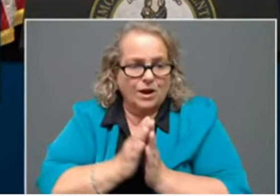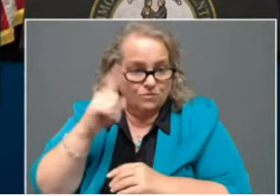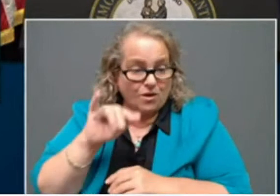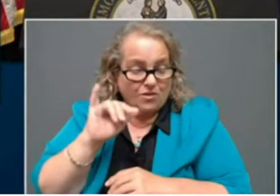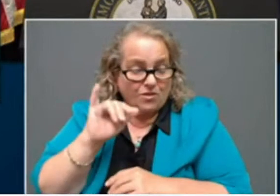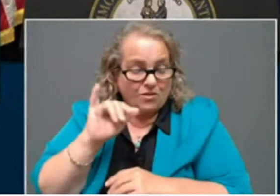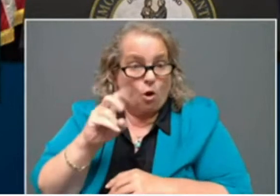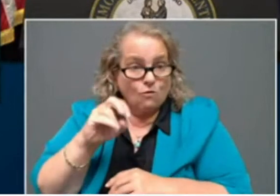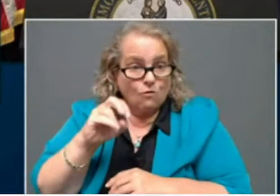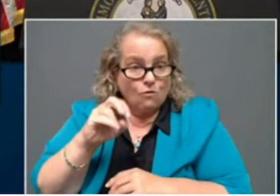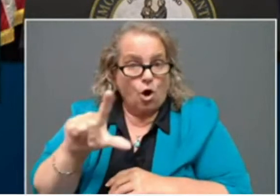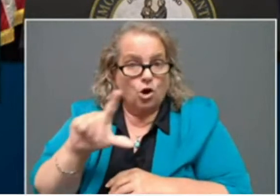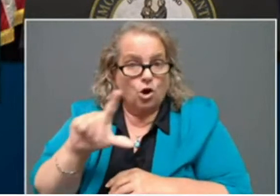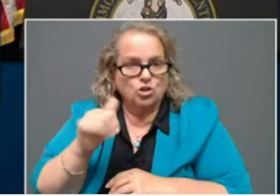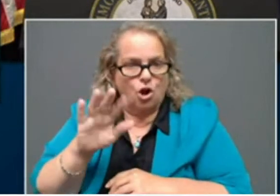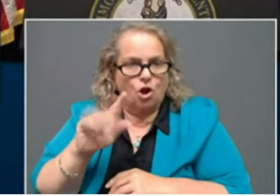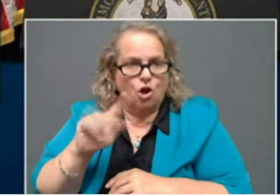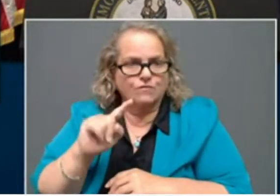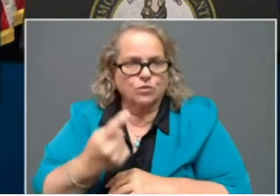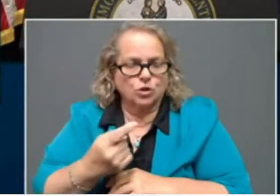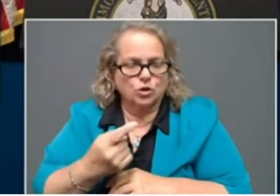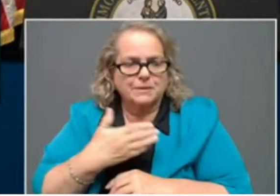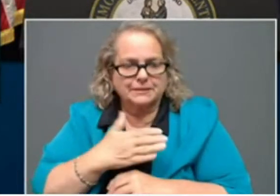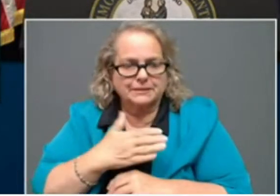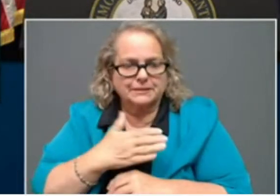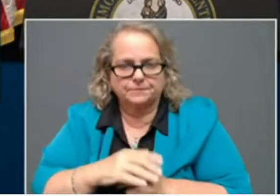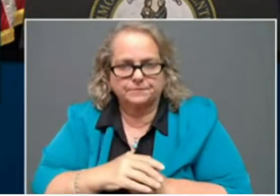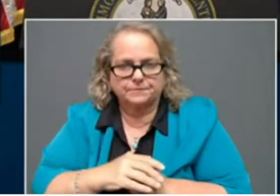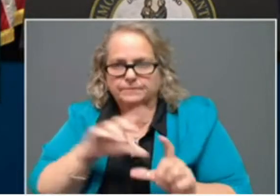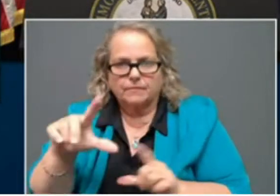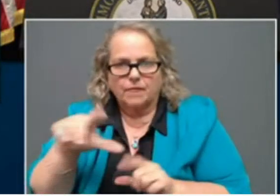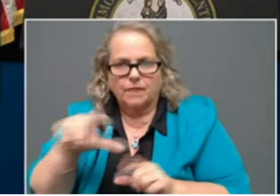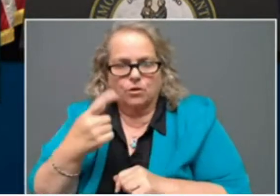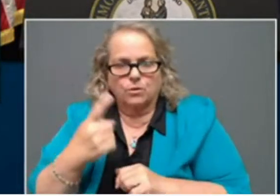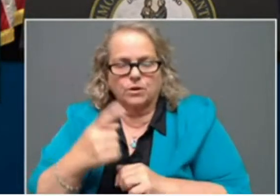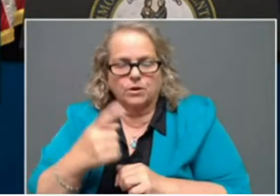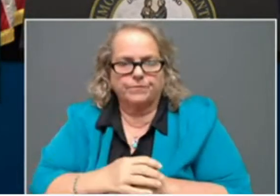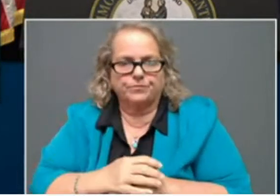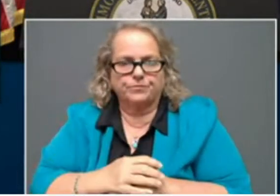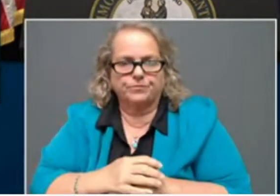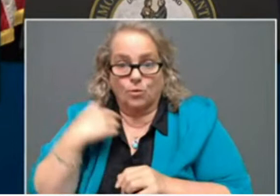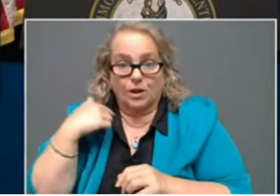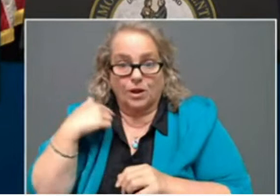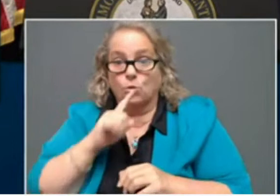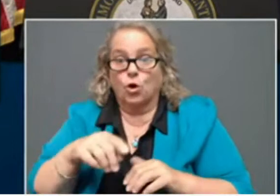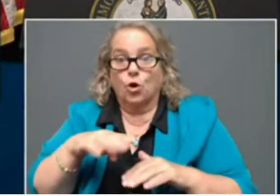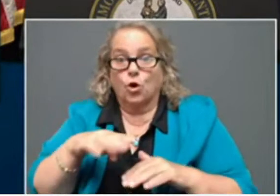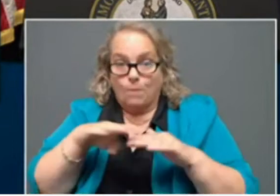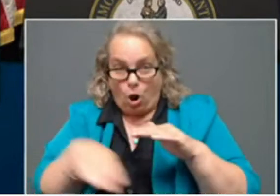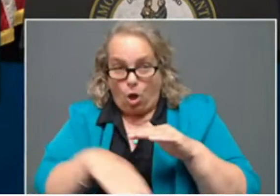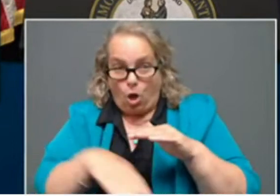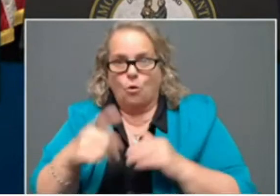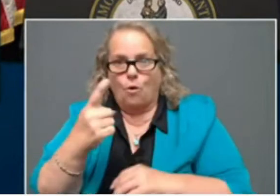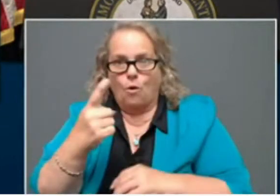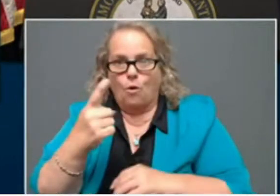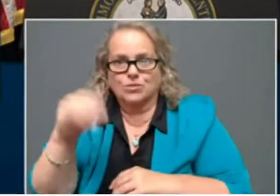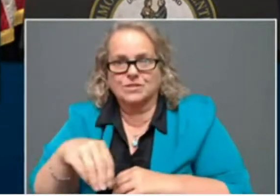overall chart first, if we have it. Getting down to below 1%. at different